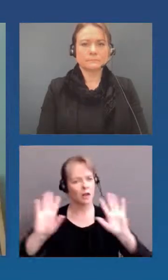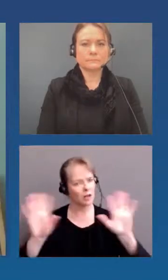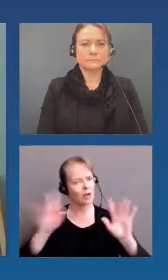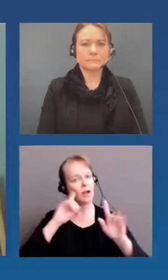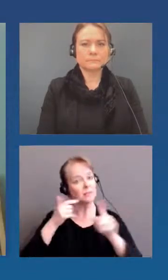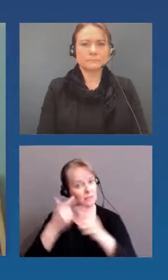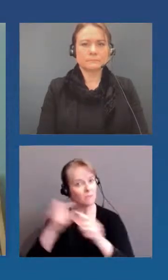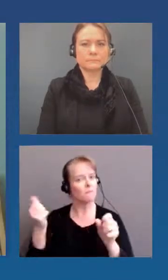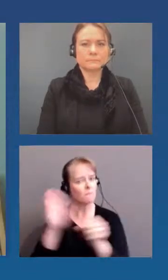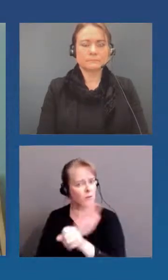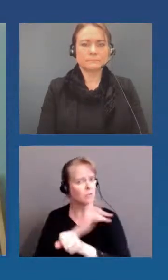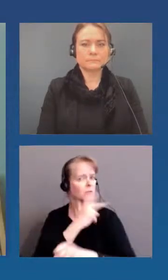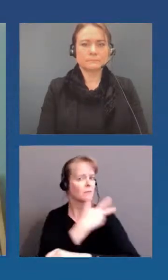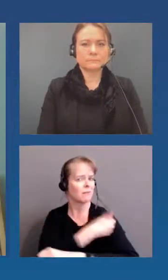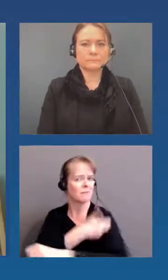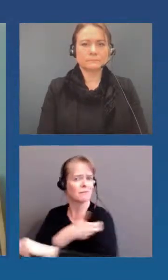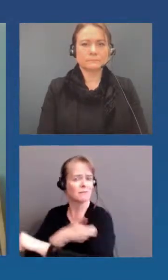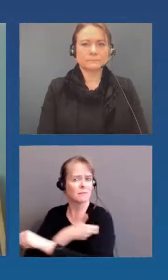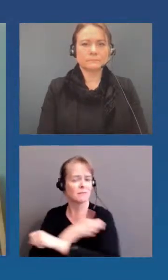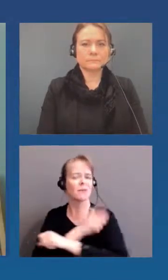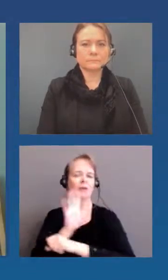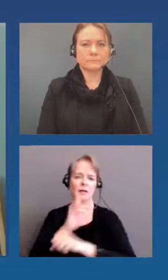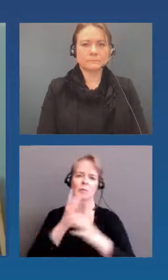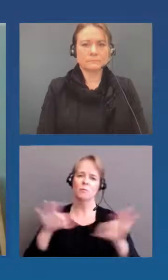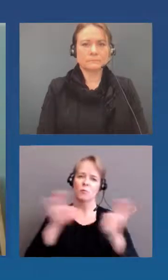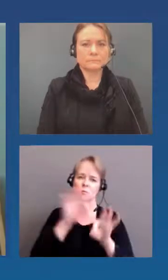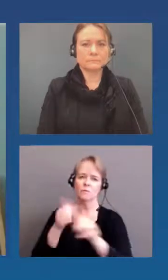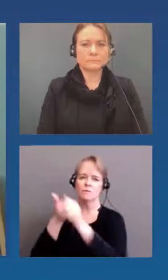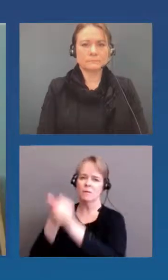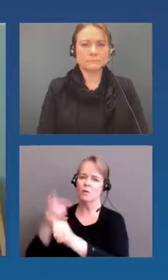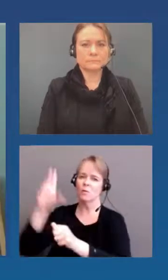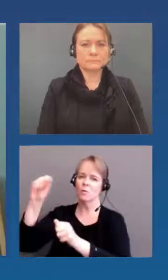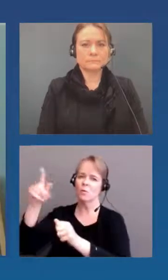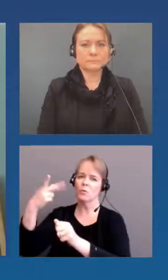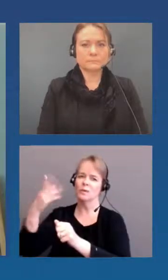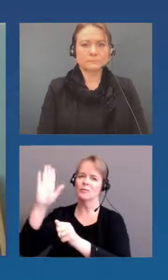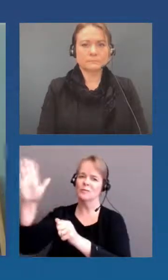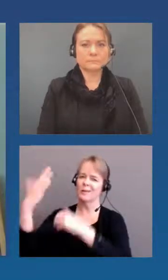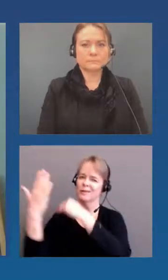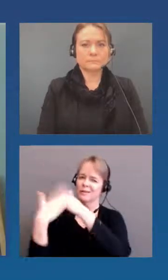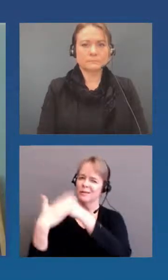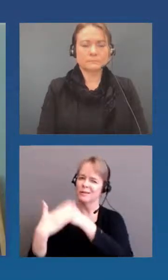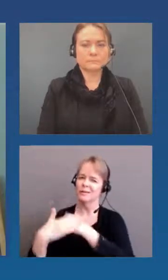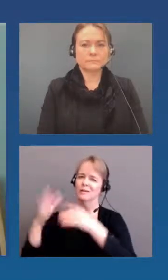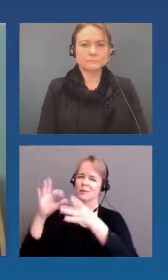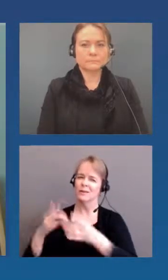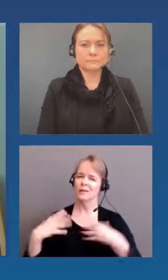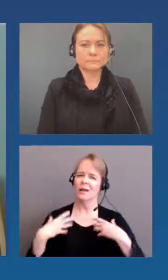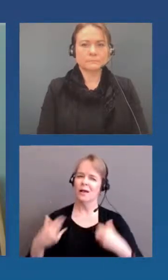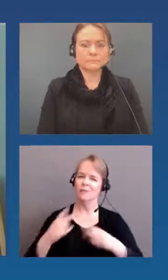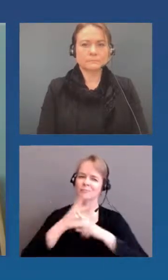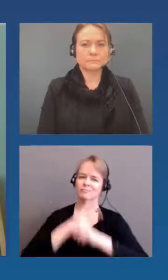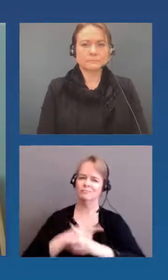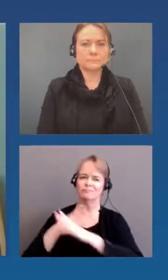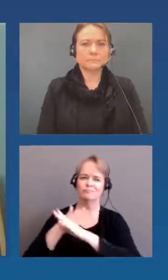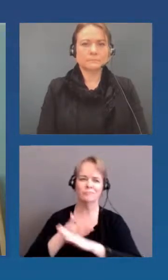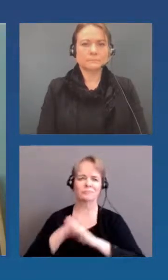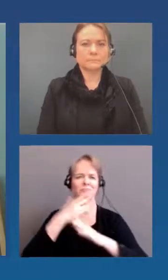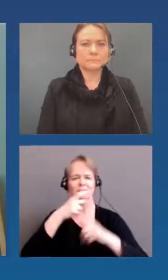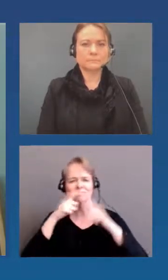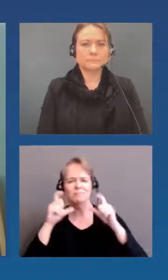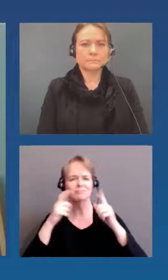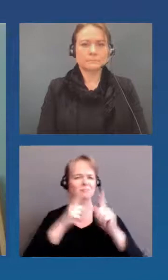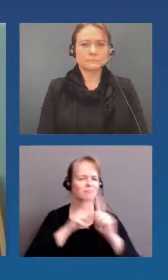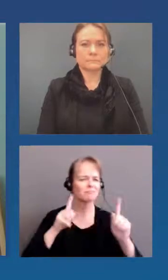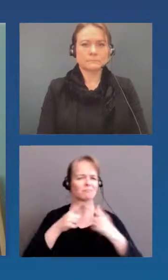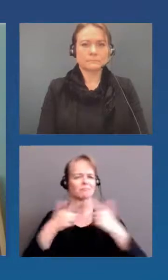health guidelines. Before I turn it over to Mr. DeMonte and Dr. Etches, I did want to address one thing that was recently brought to my